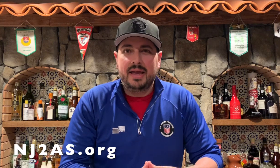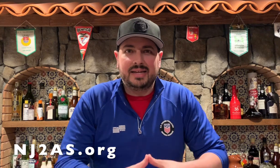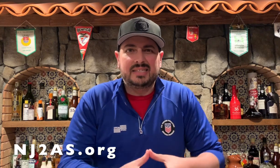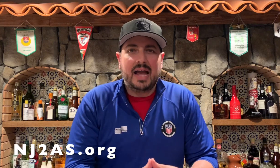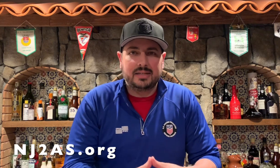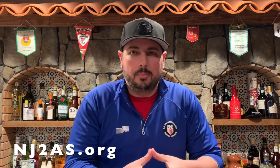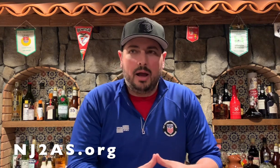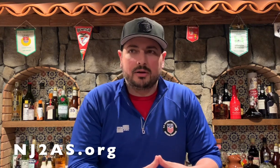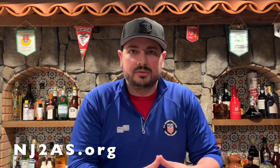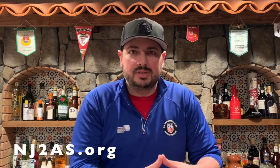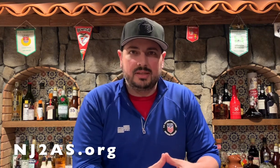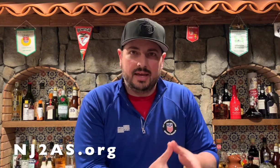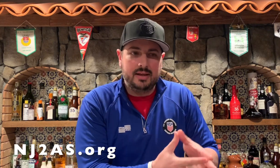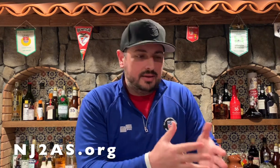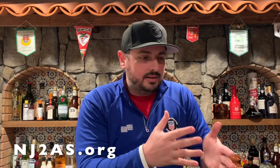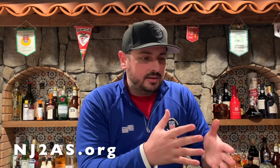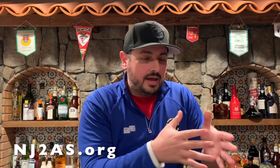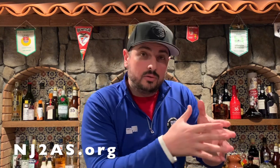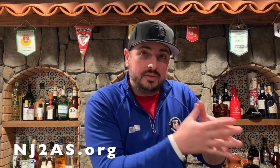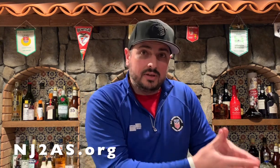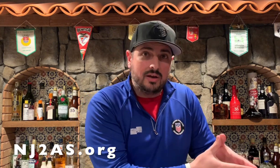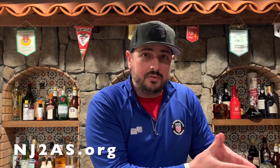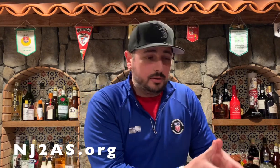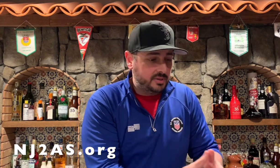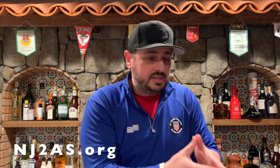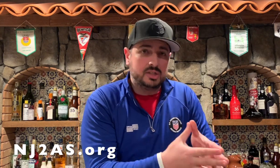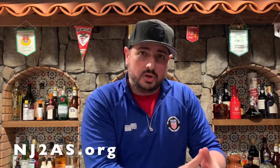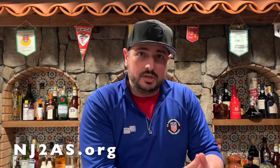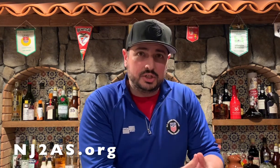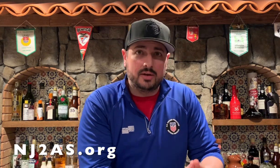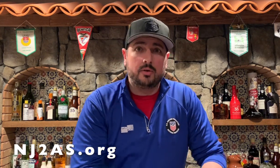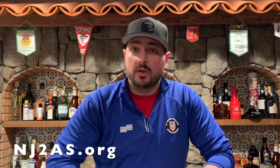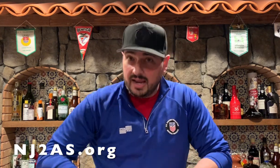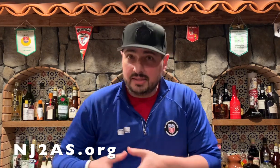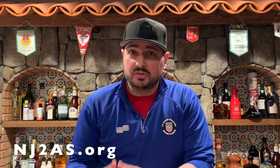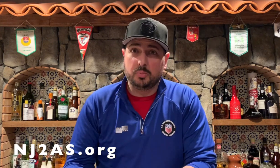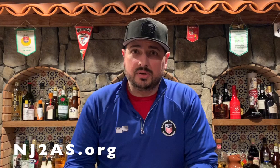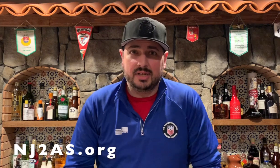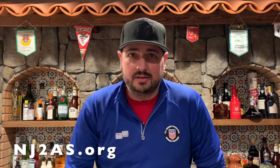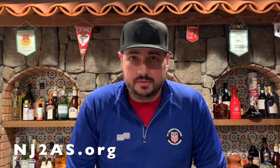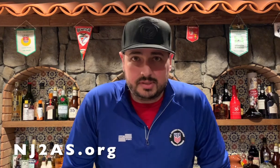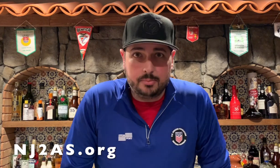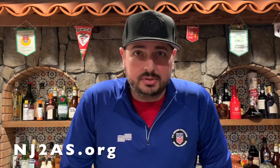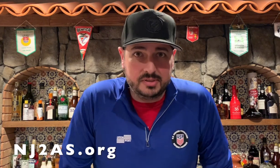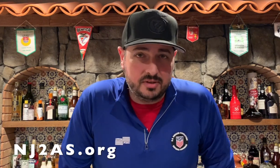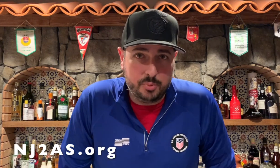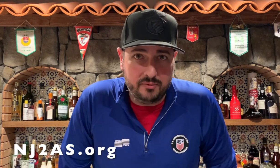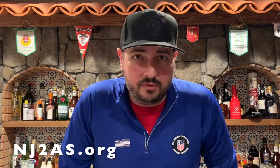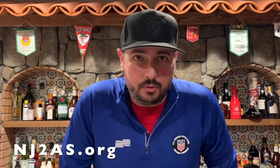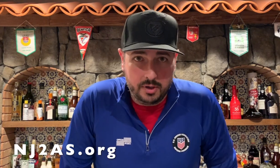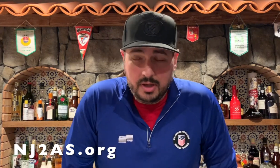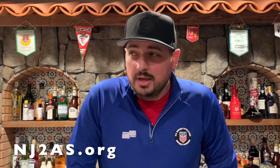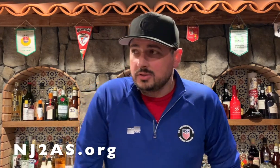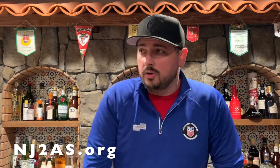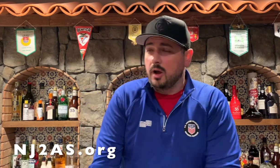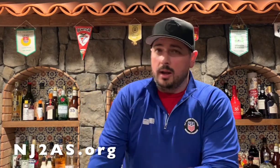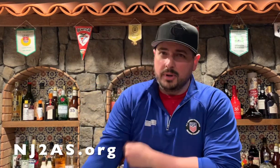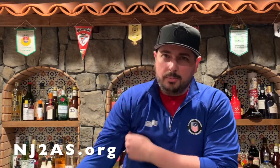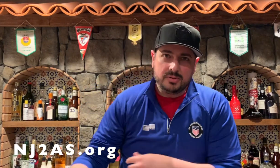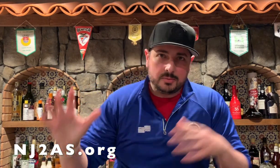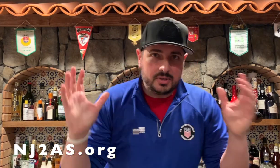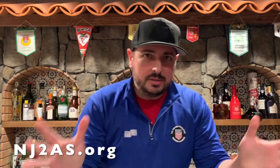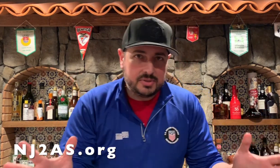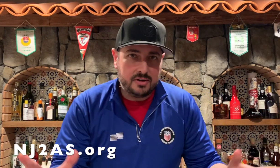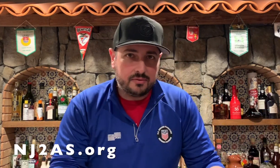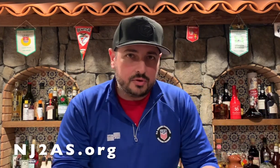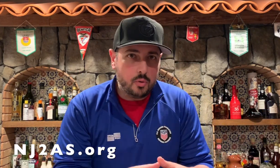the exact hypocrisy that not only the governor, but the attorney general and the superintendent of the state police have put forward. So I'm